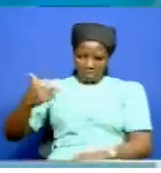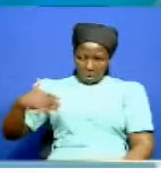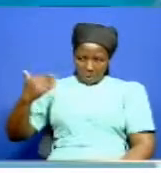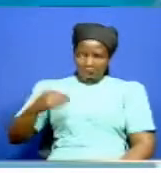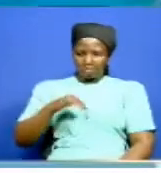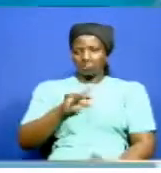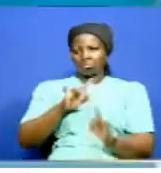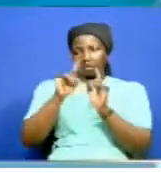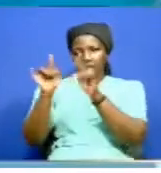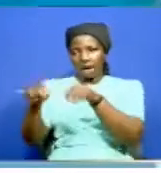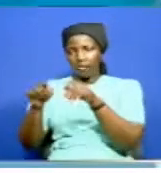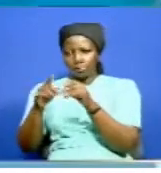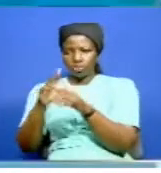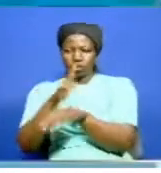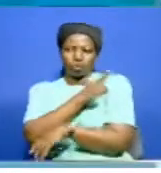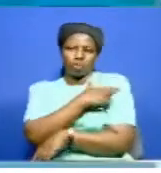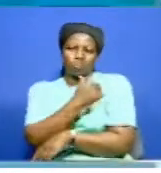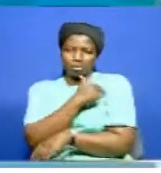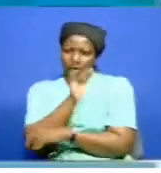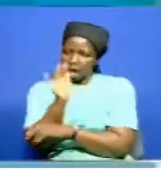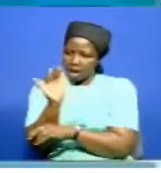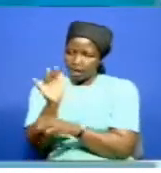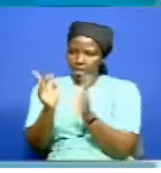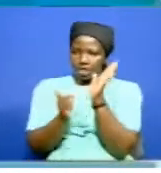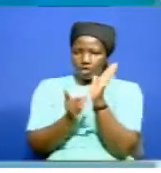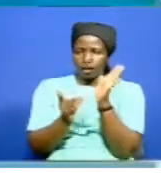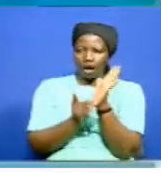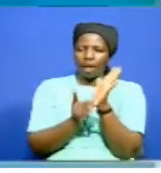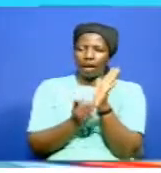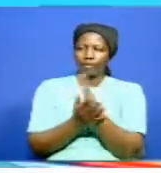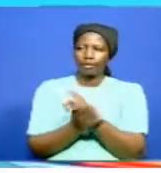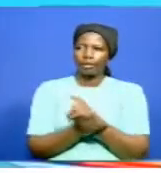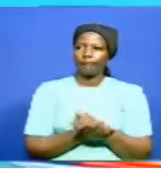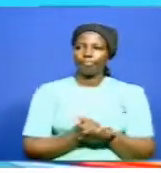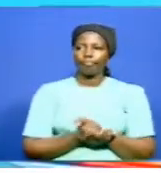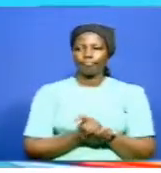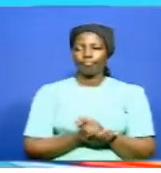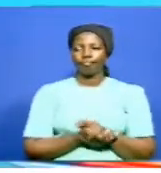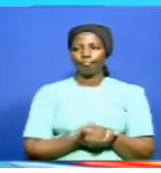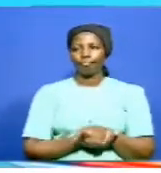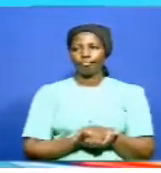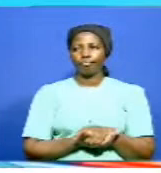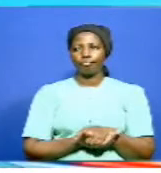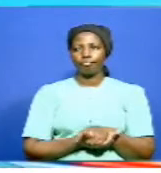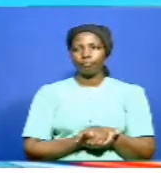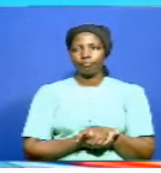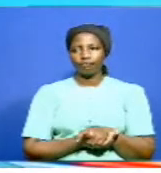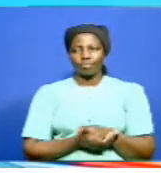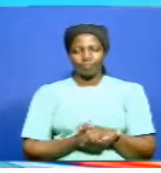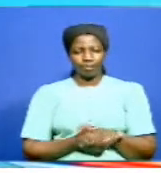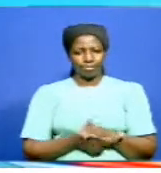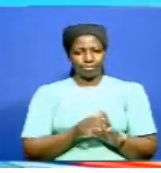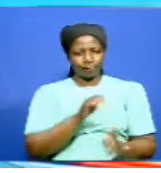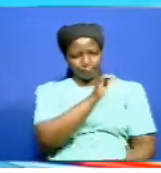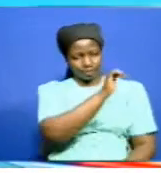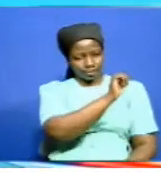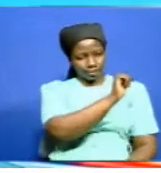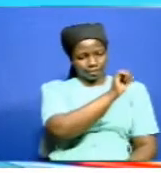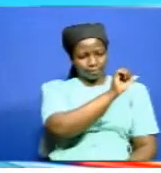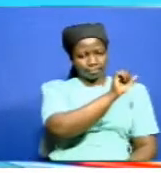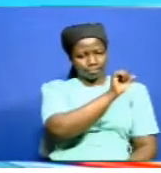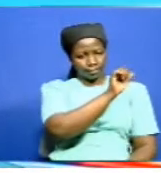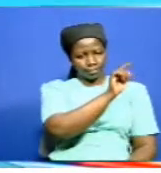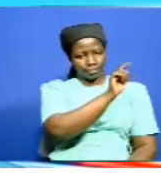attention and guidance from your medical doctor. Yeah. You received the AstraZeneca and of course the Pfizer. There are